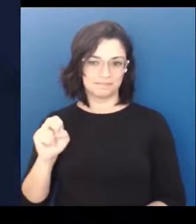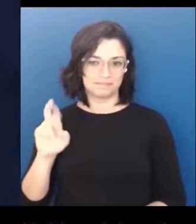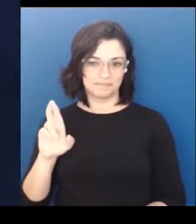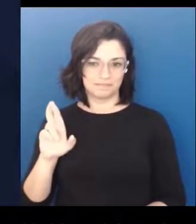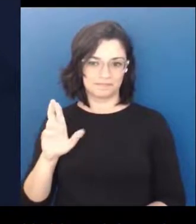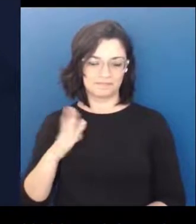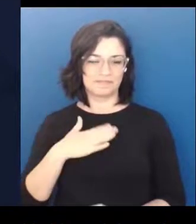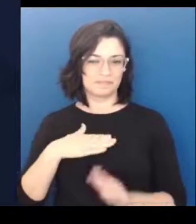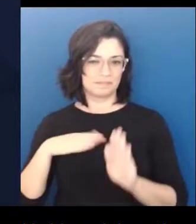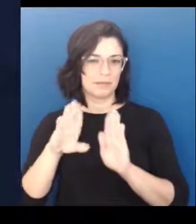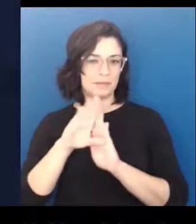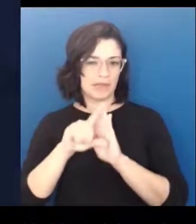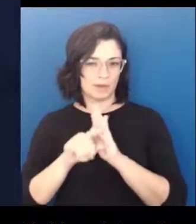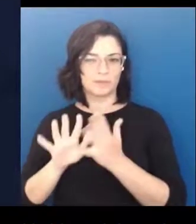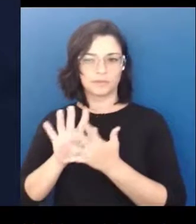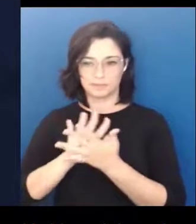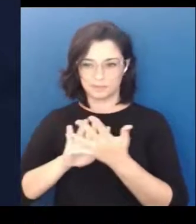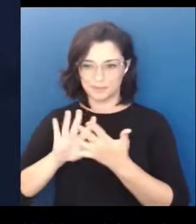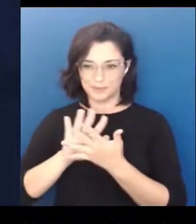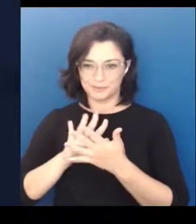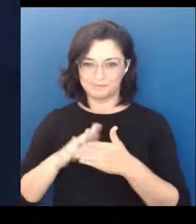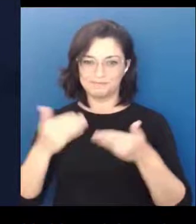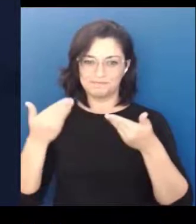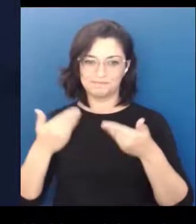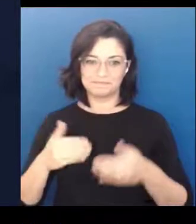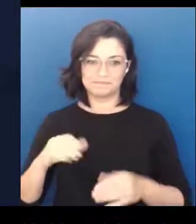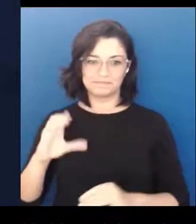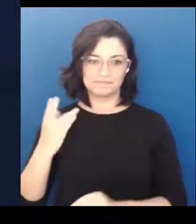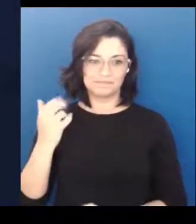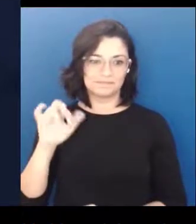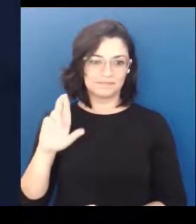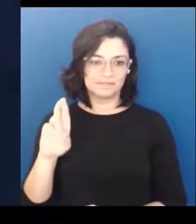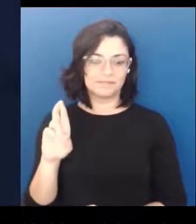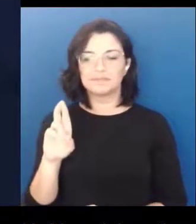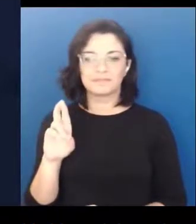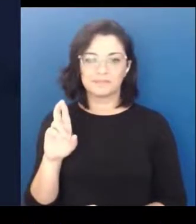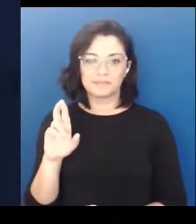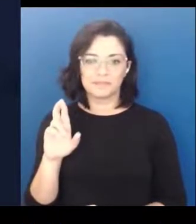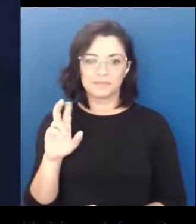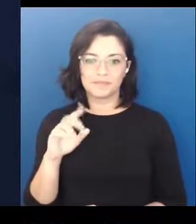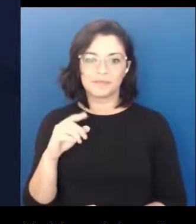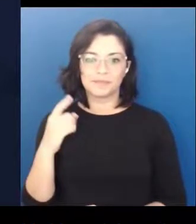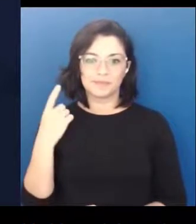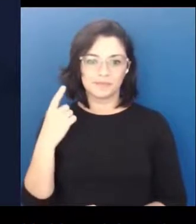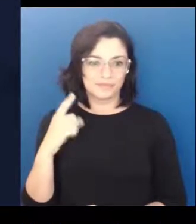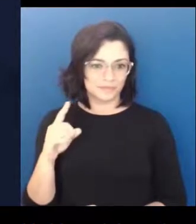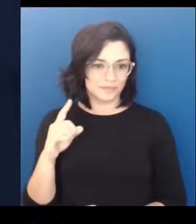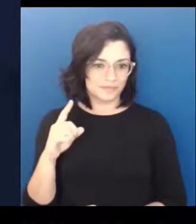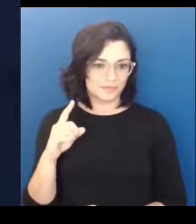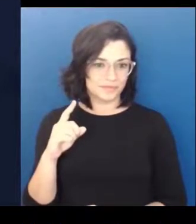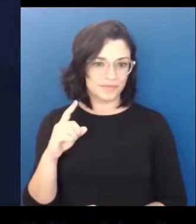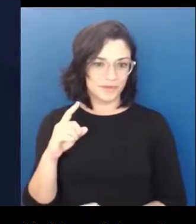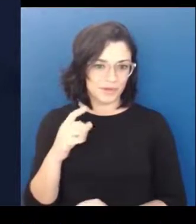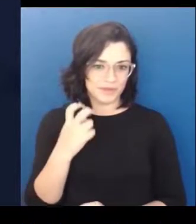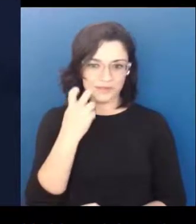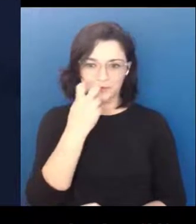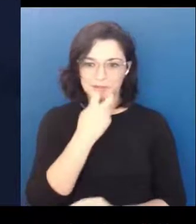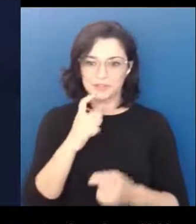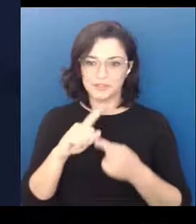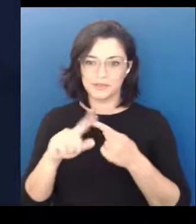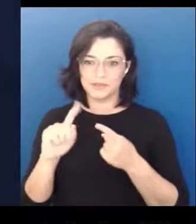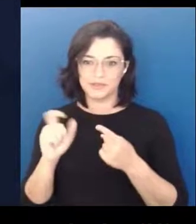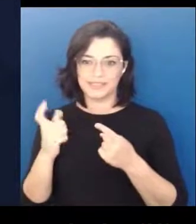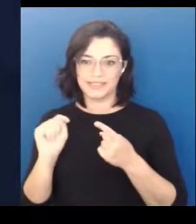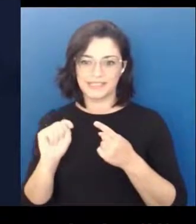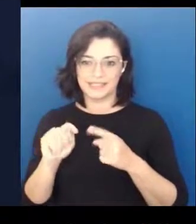of the Global Alliance of Speech-to-Text Captioning, and welcome to CapCom 22. Please put in the chat where